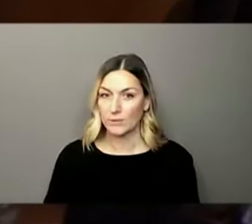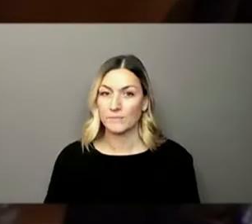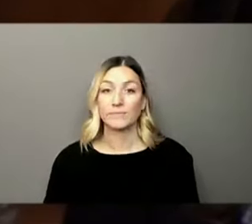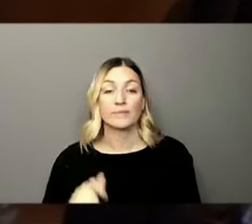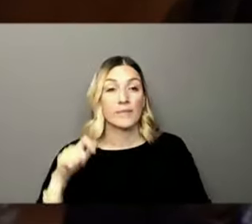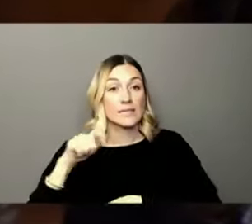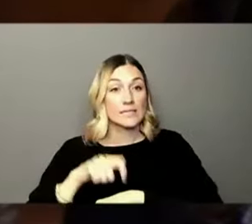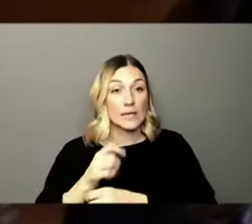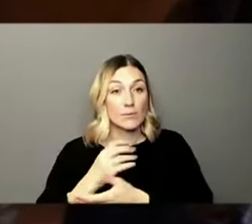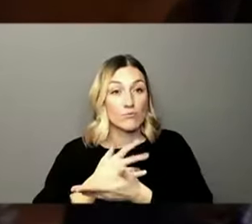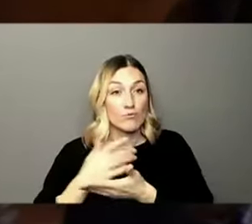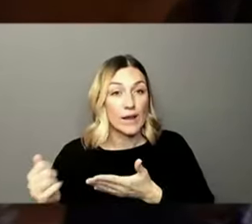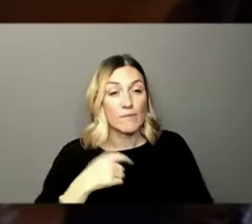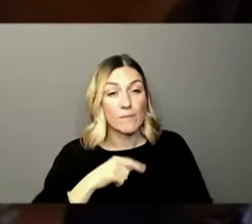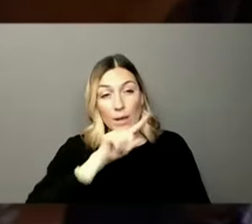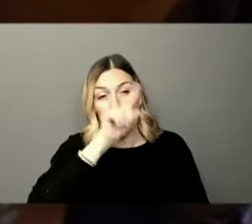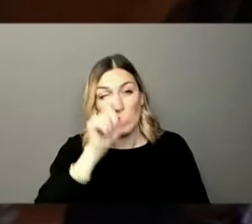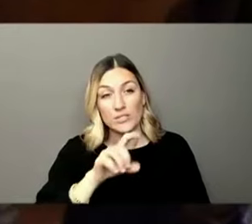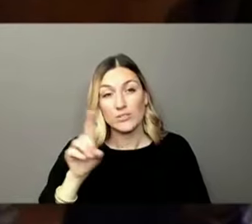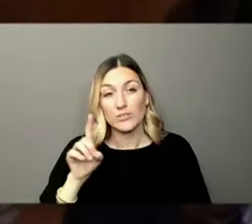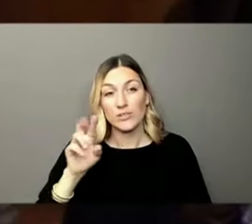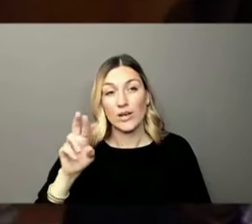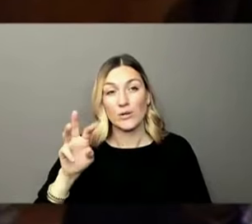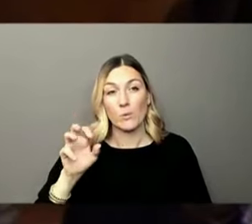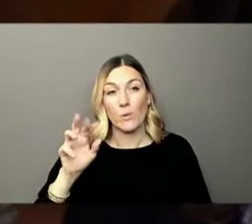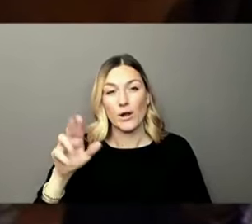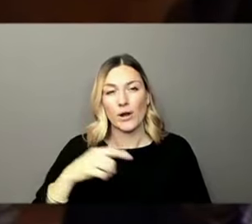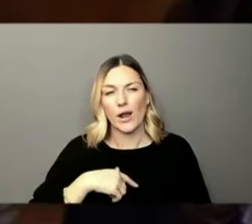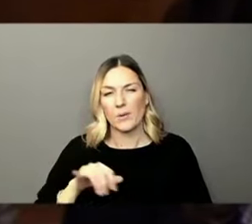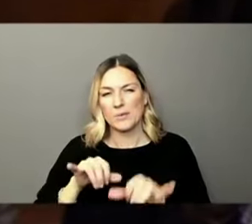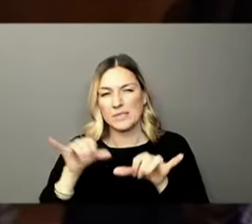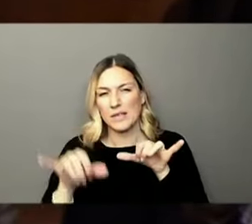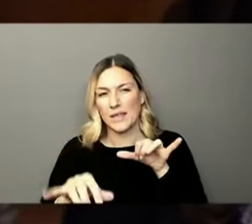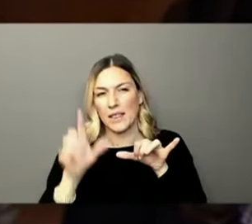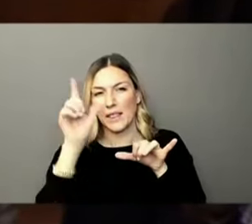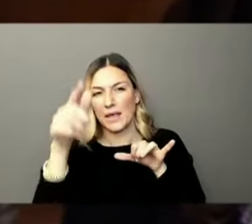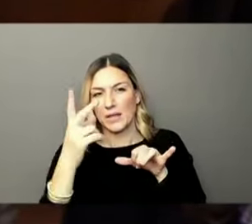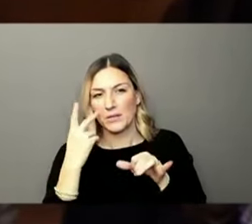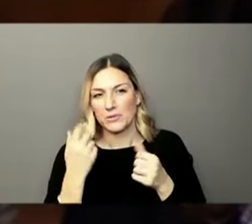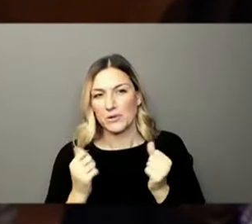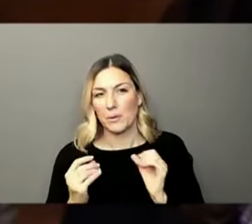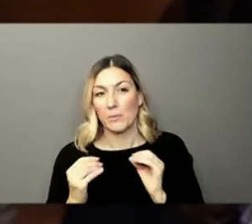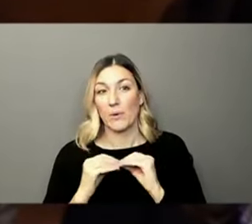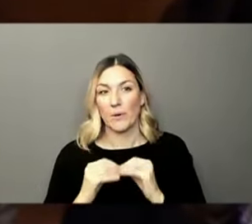my question for Dr. Walker, but maybe I'll stick around and see if we can get another round.